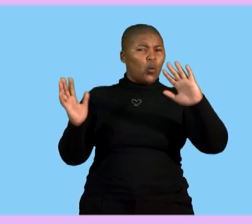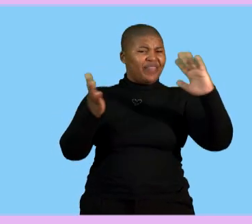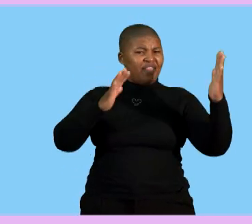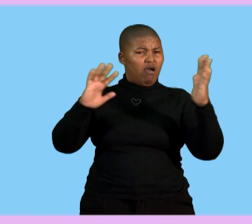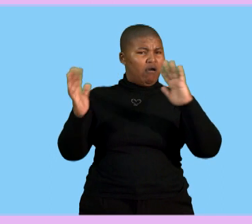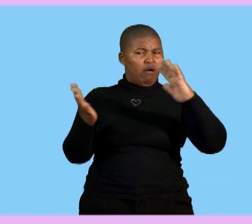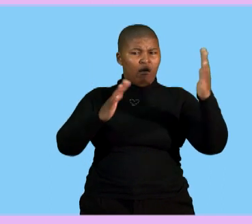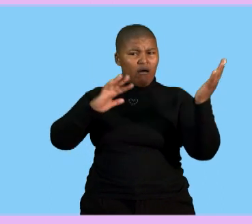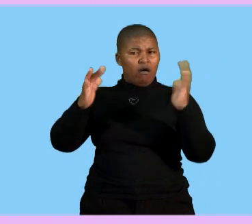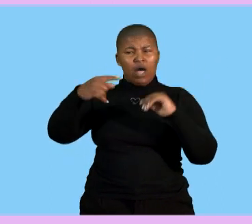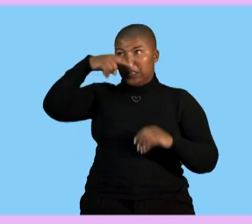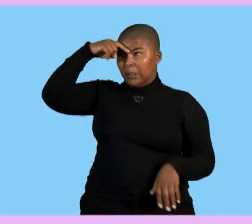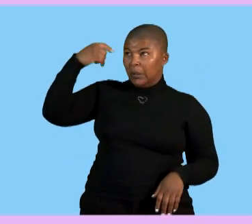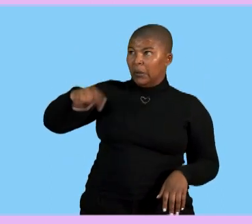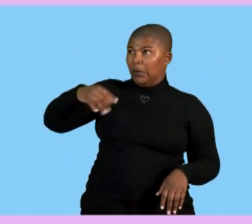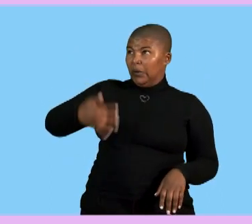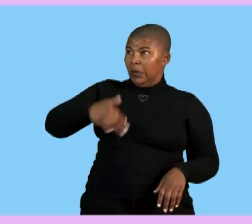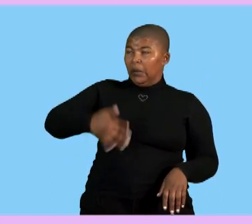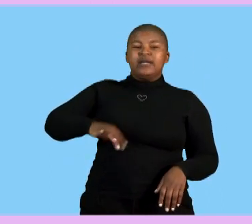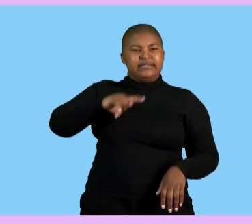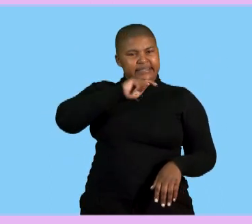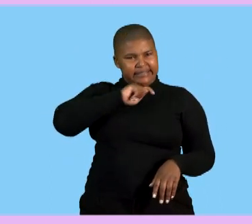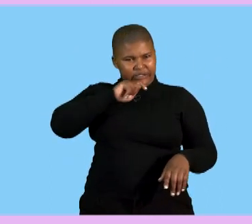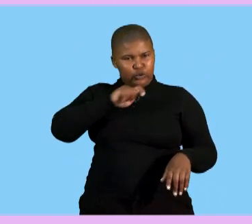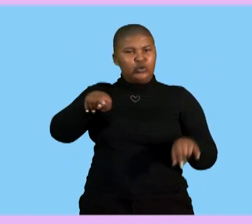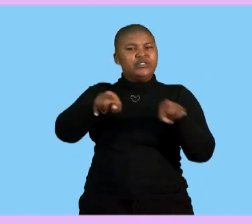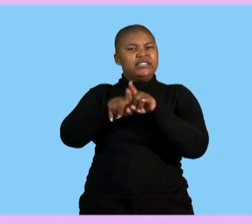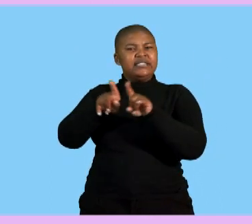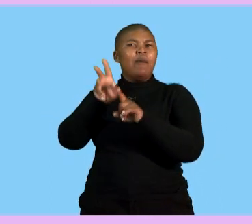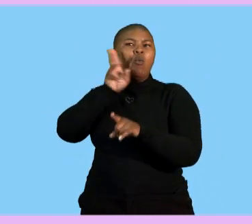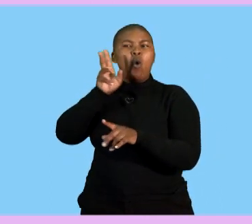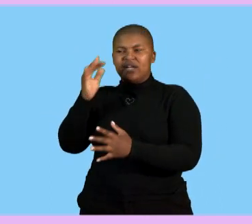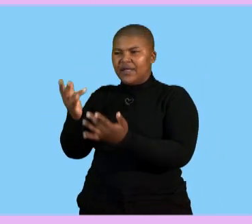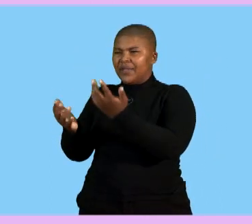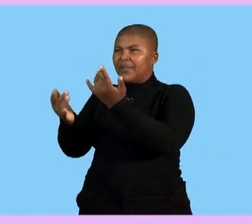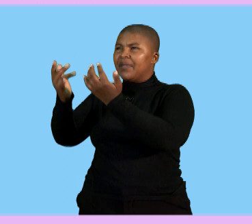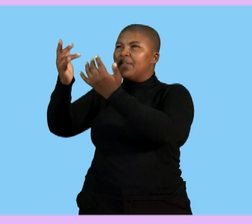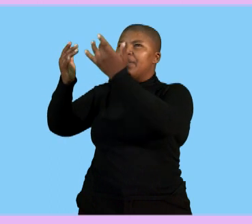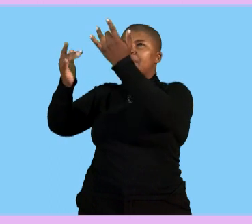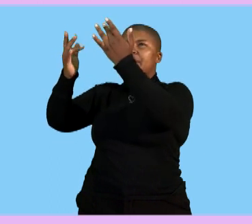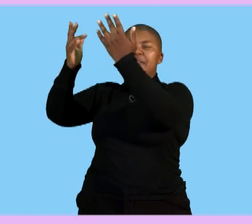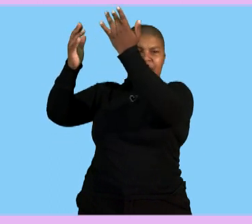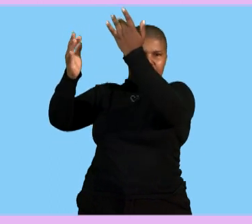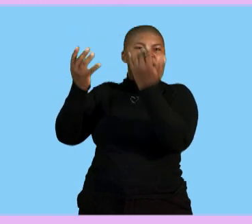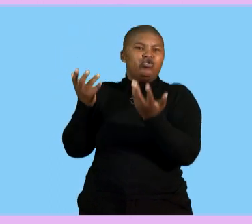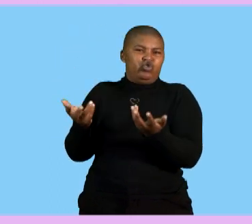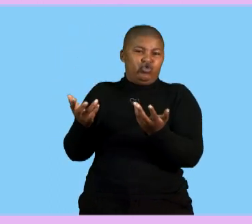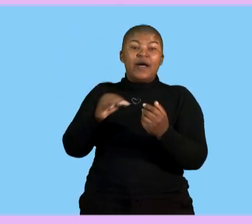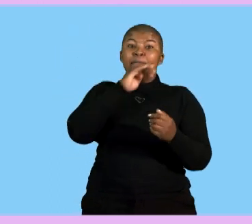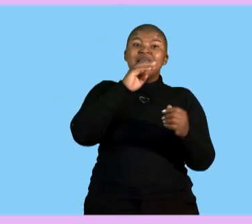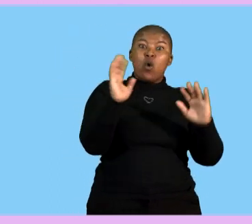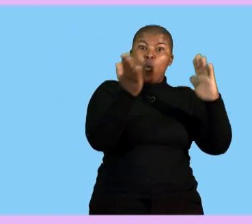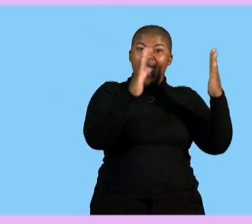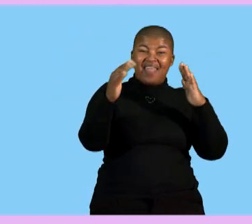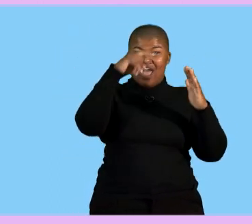temperature, there is an increase in the rate of evaporation of water. So the temperature goes up